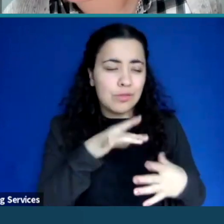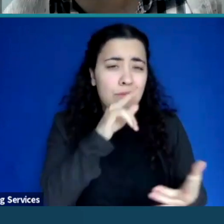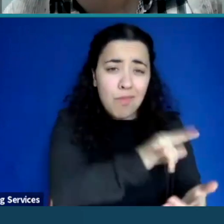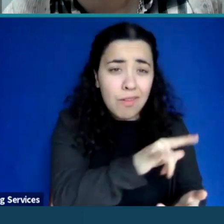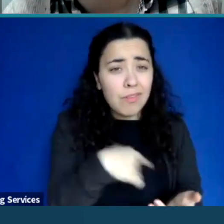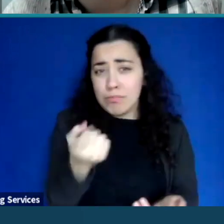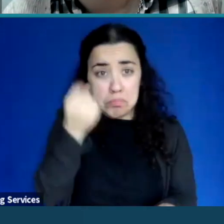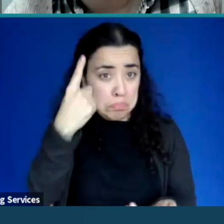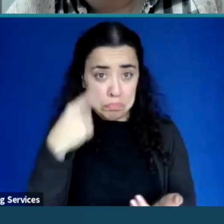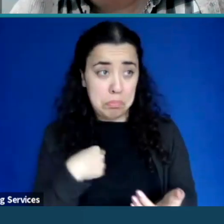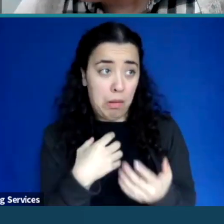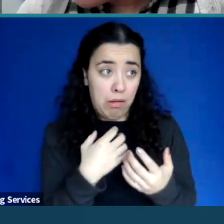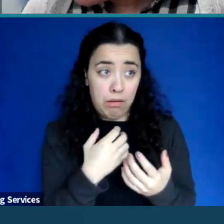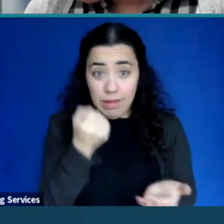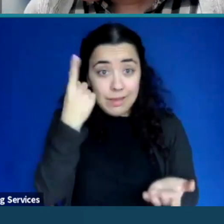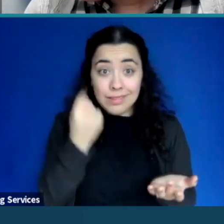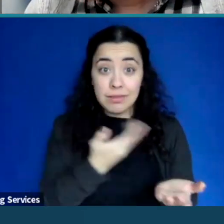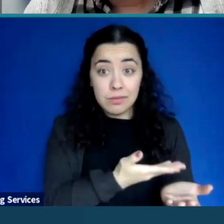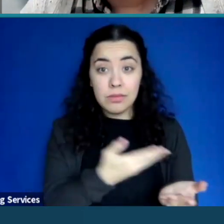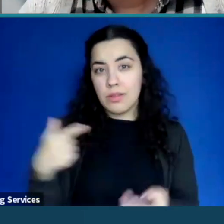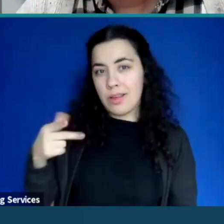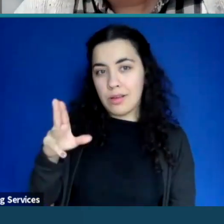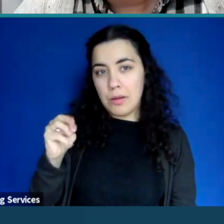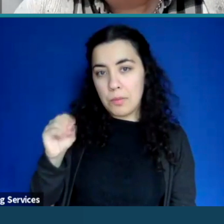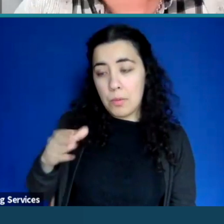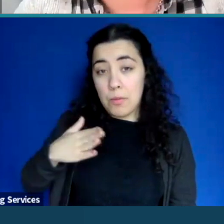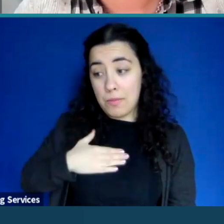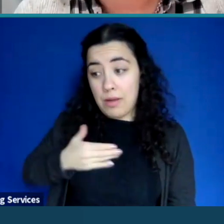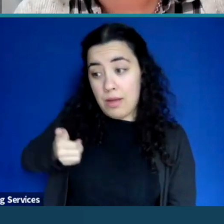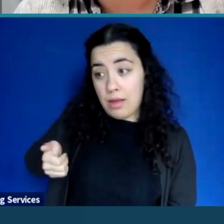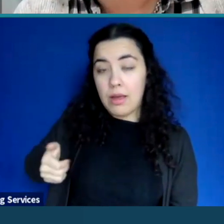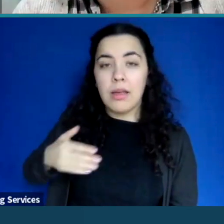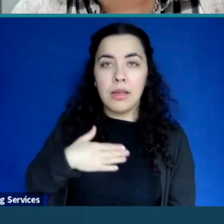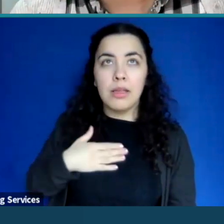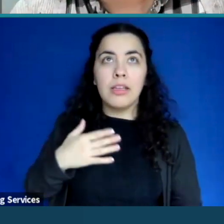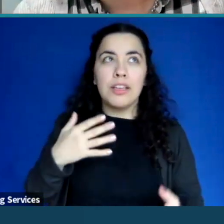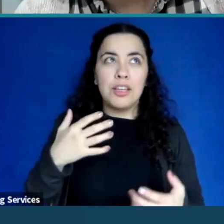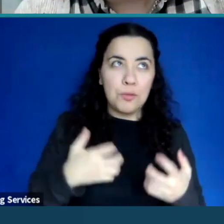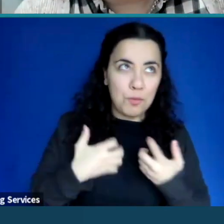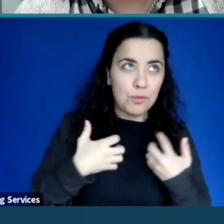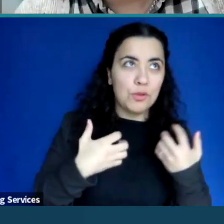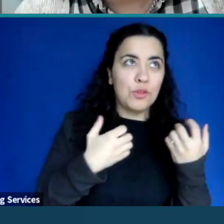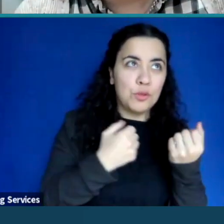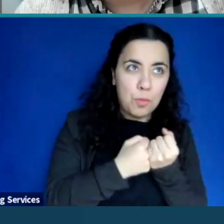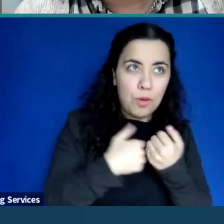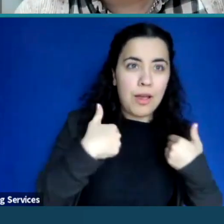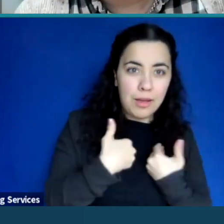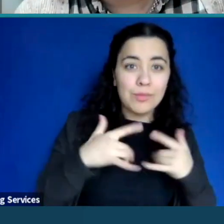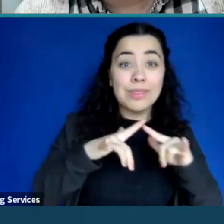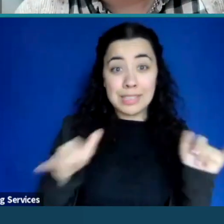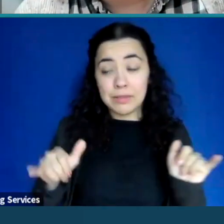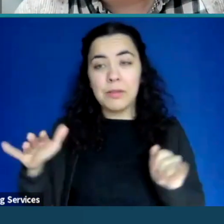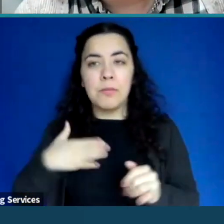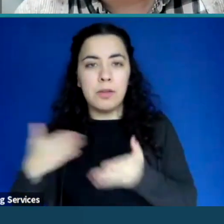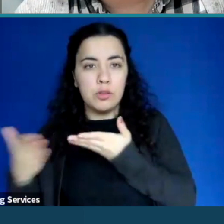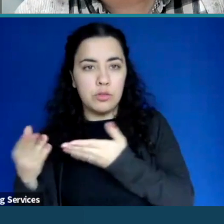it. I mean, Gumbo is my emotional support as well. He